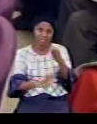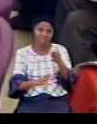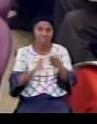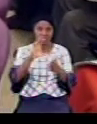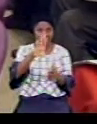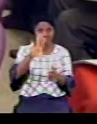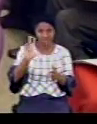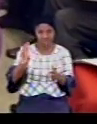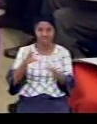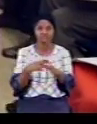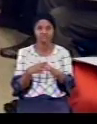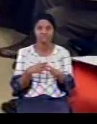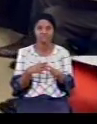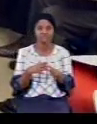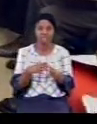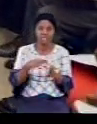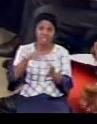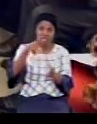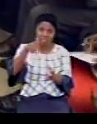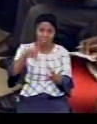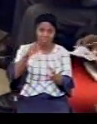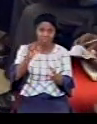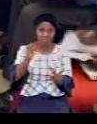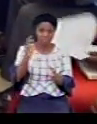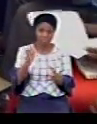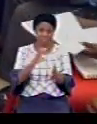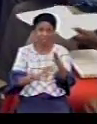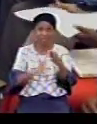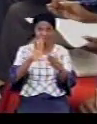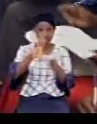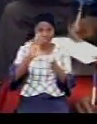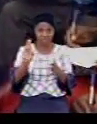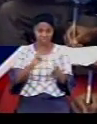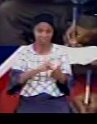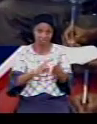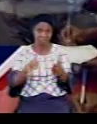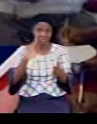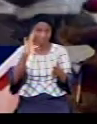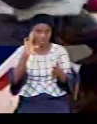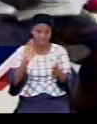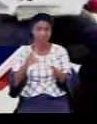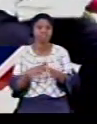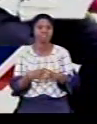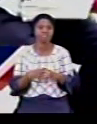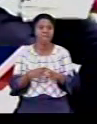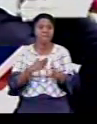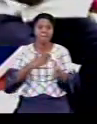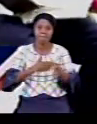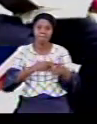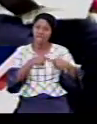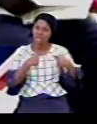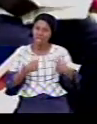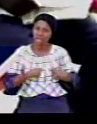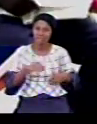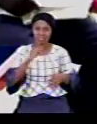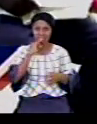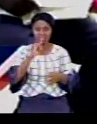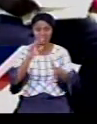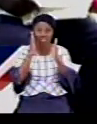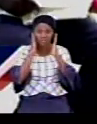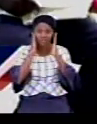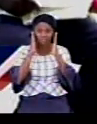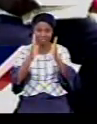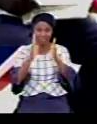7. Psalm 57, verse 7. My heart is fixed,